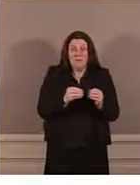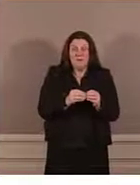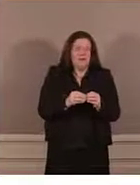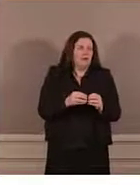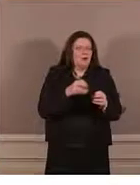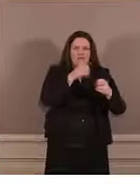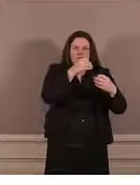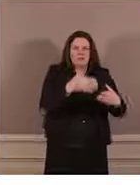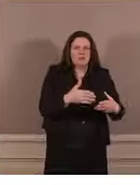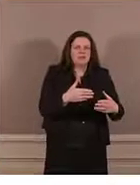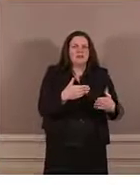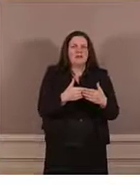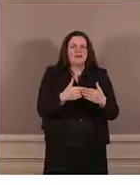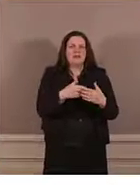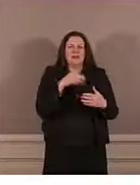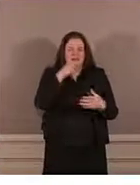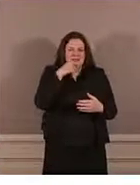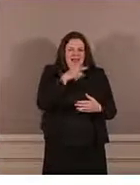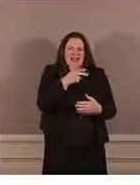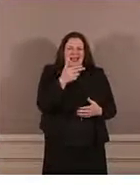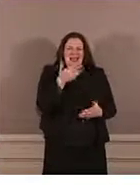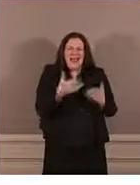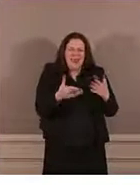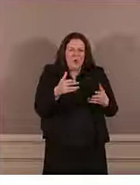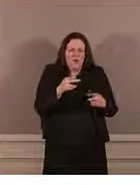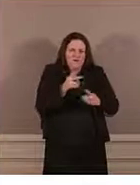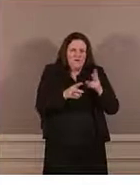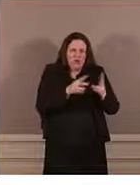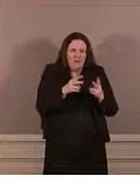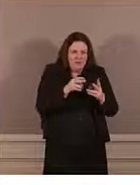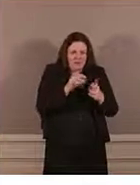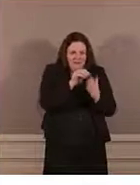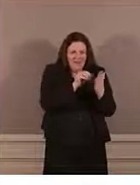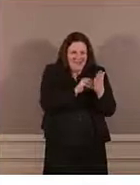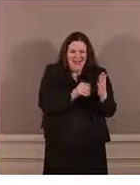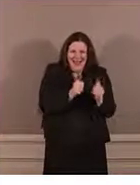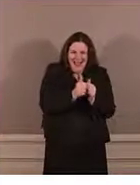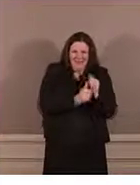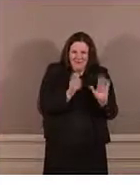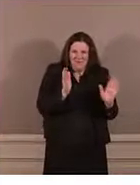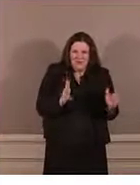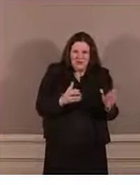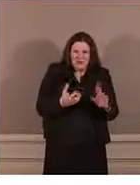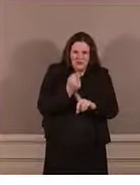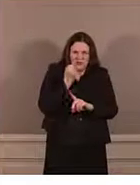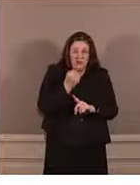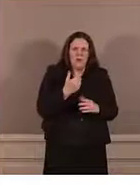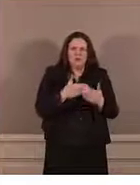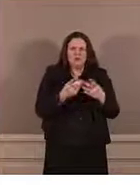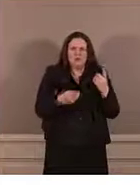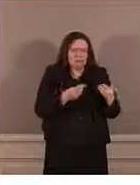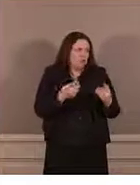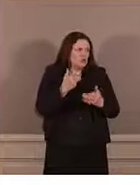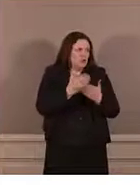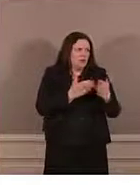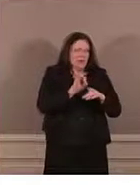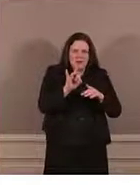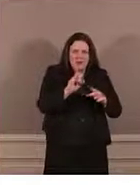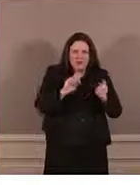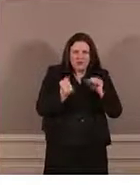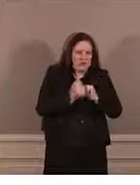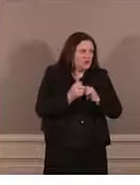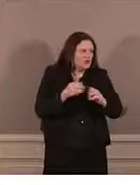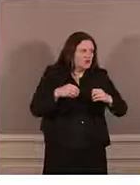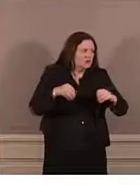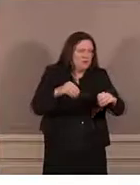written in the form of a verb. They indicate, something active, a direction of travel, some change that needs to be